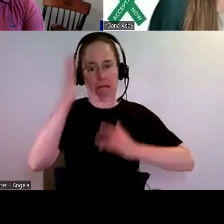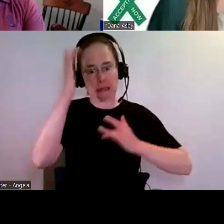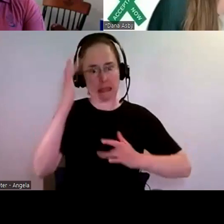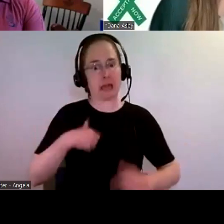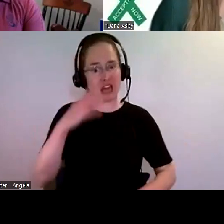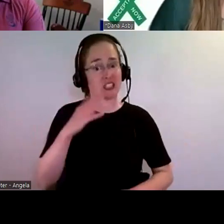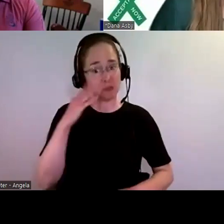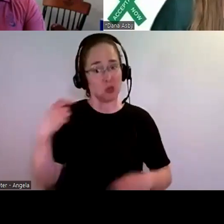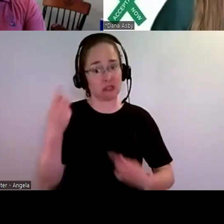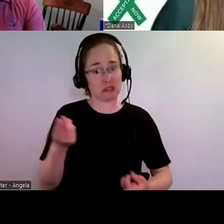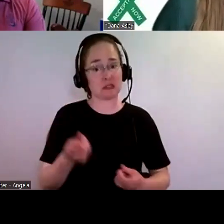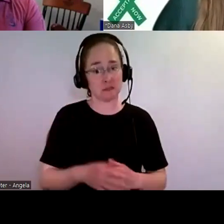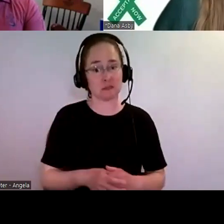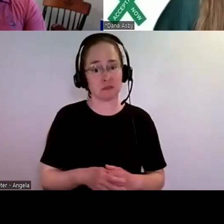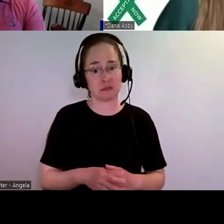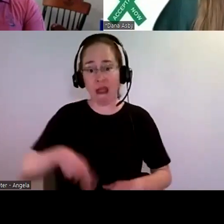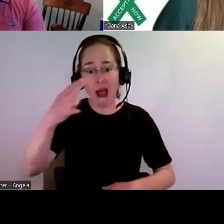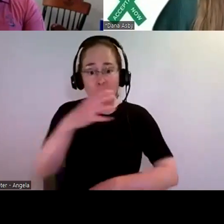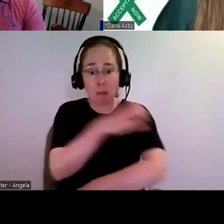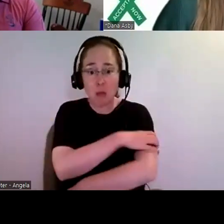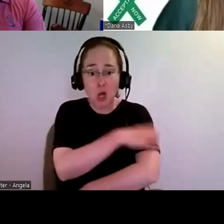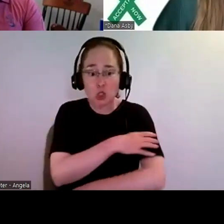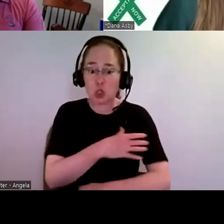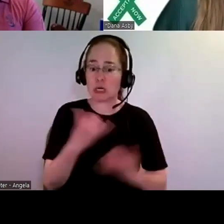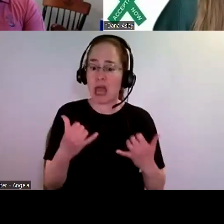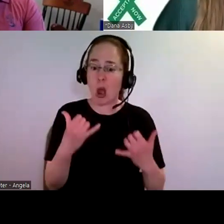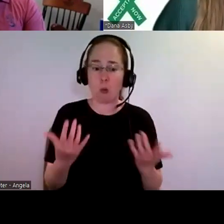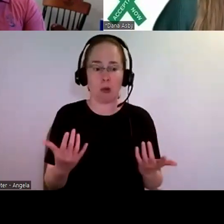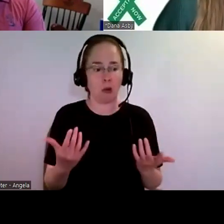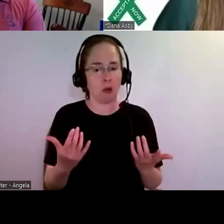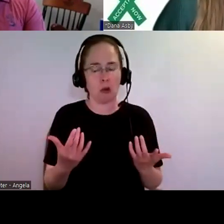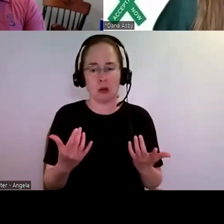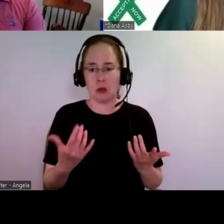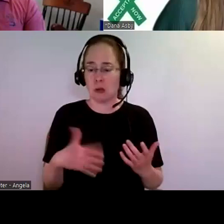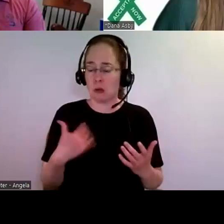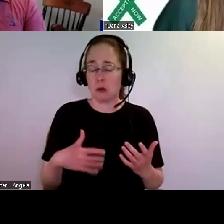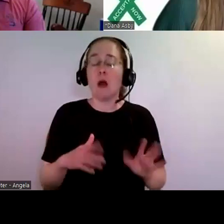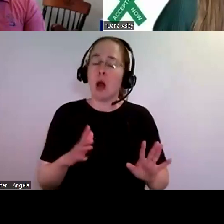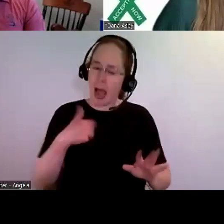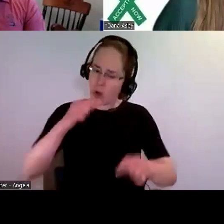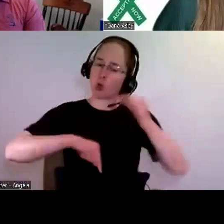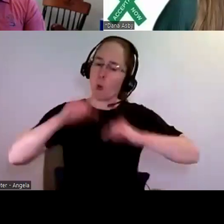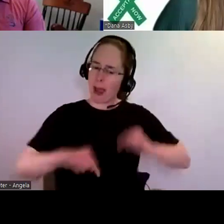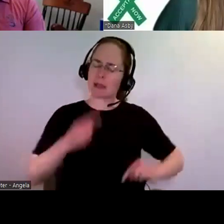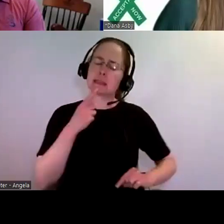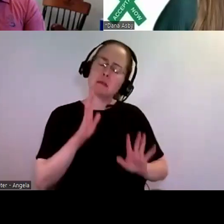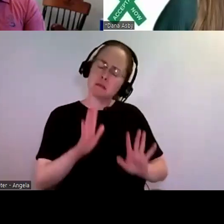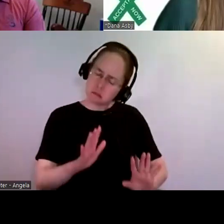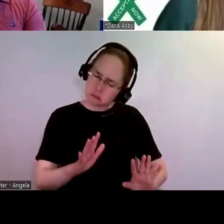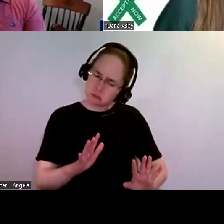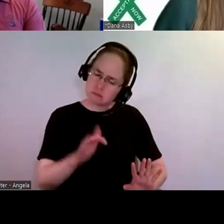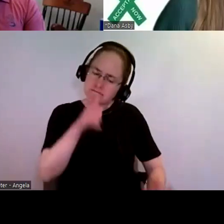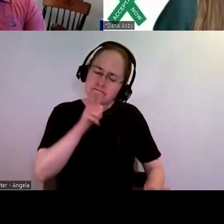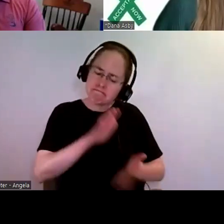that I have had. High blood pressure now, I'm just like, so I would go back and say, give yourself some